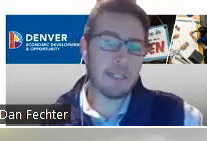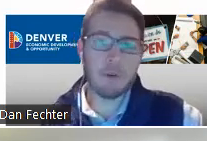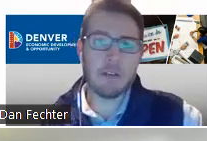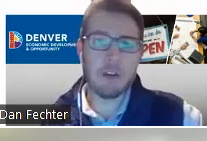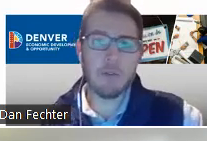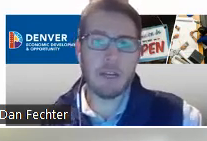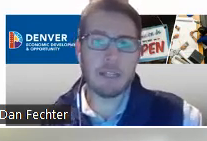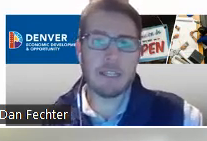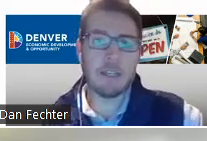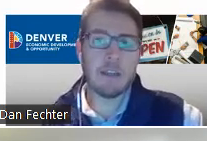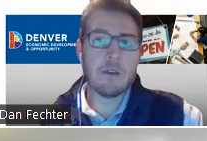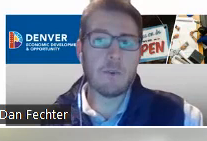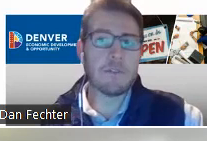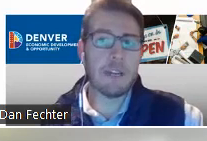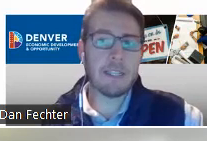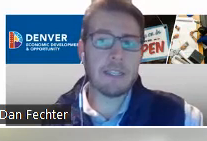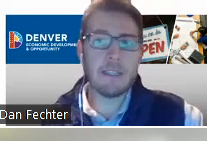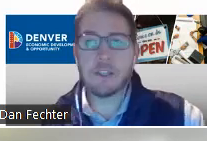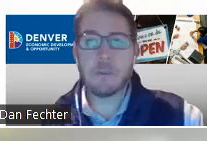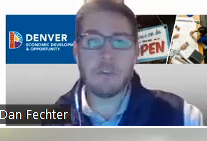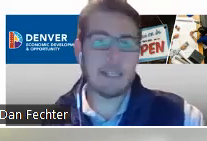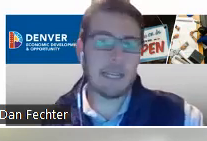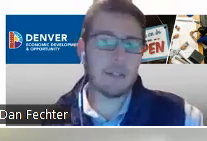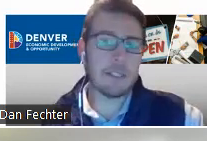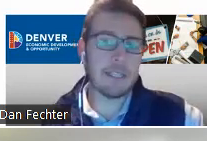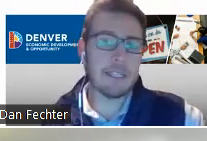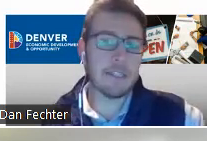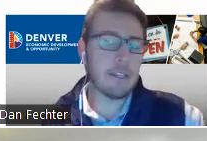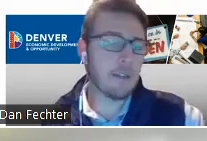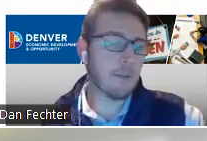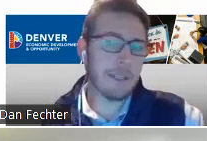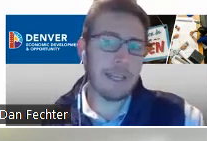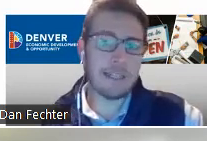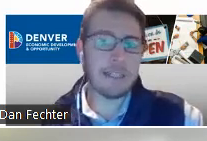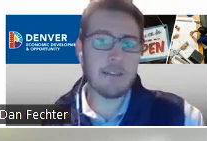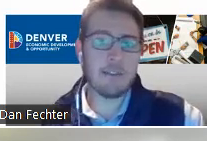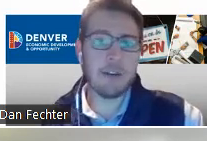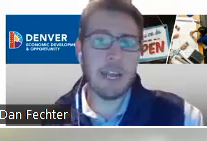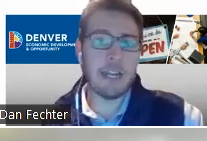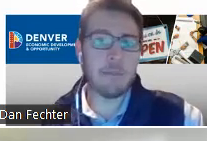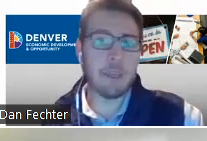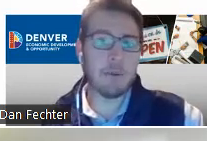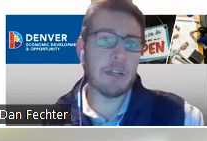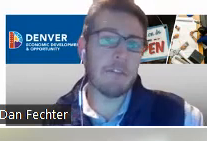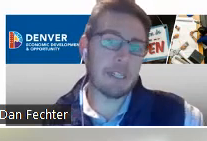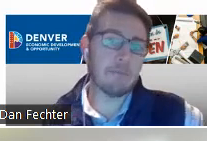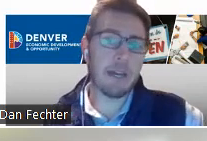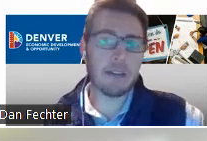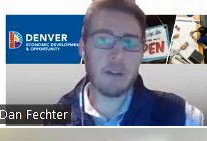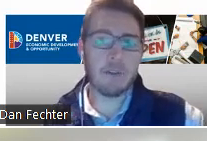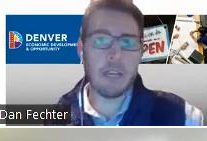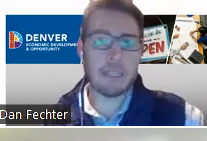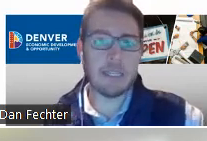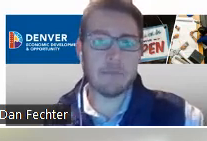to the spread of COVID-19, was invested to provide technical assistance to 1,790 people affected